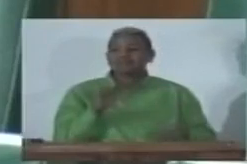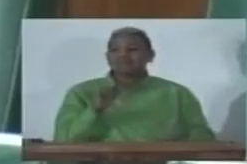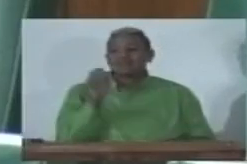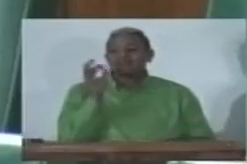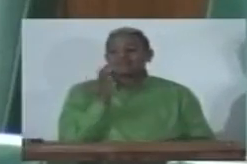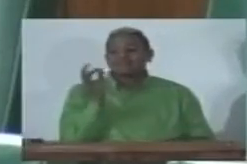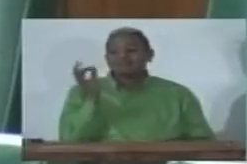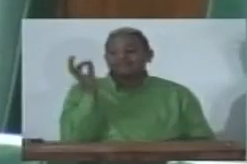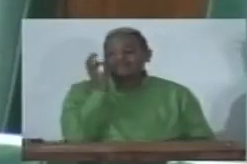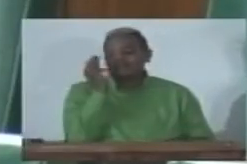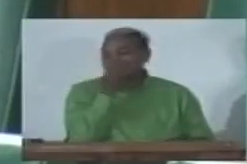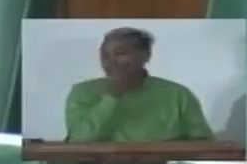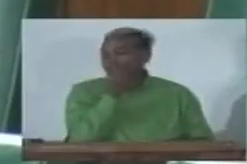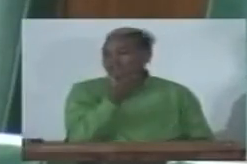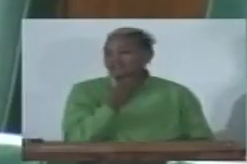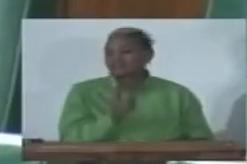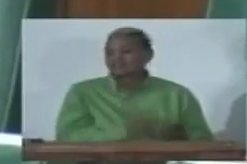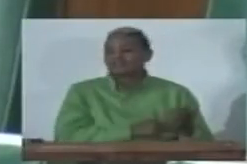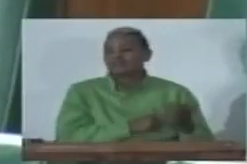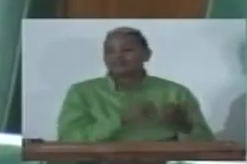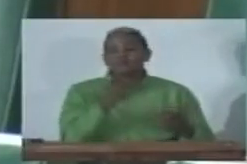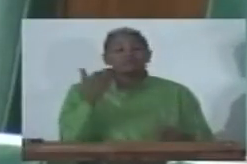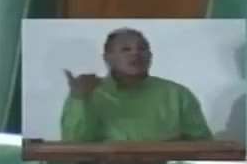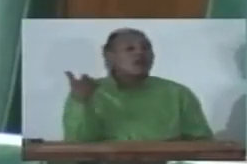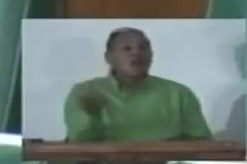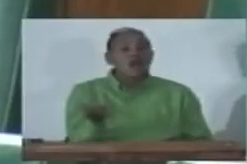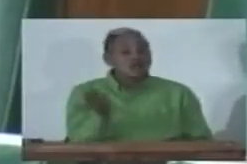he's sometimes way ahead of the game.